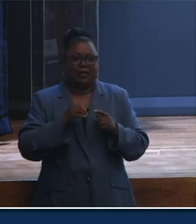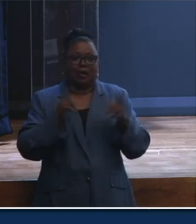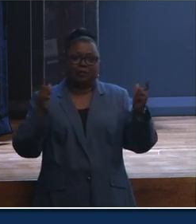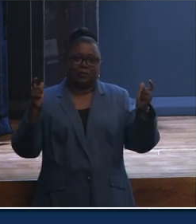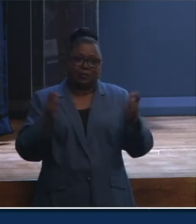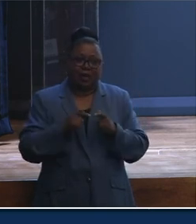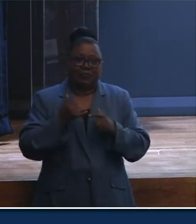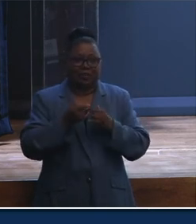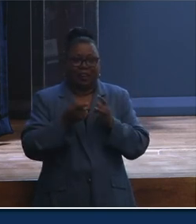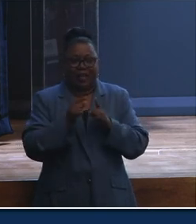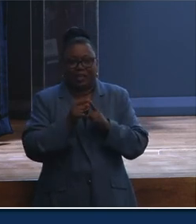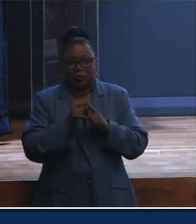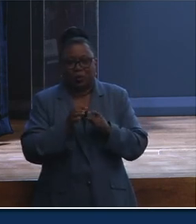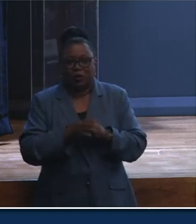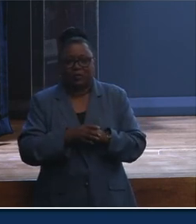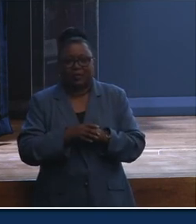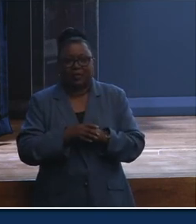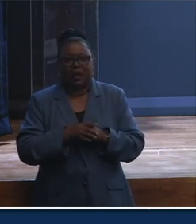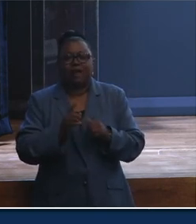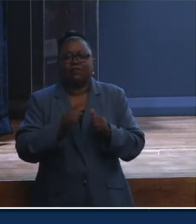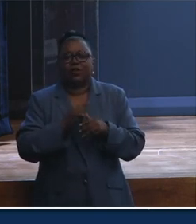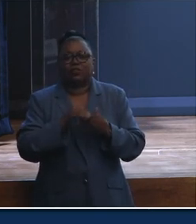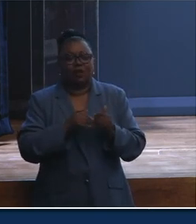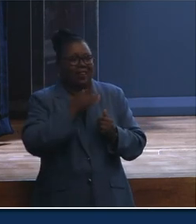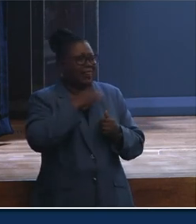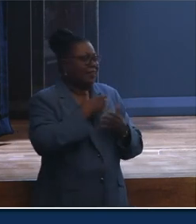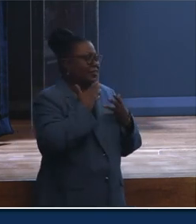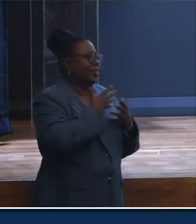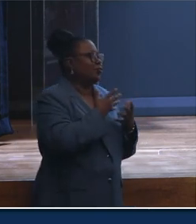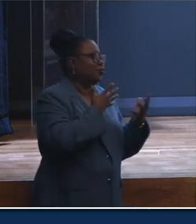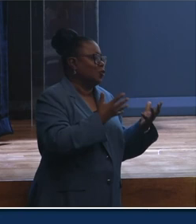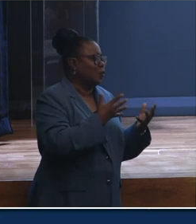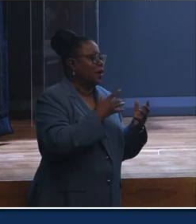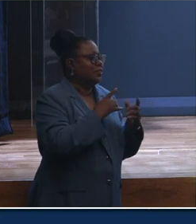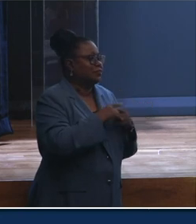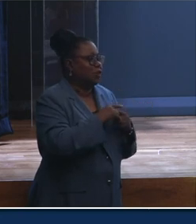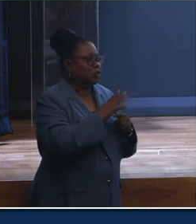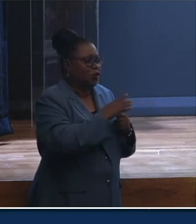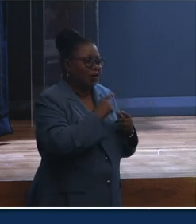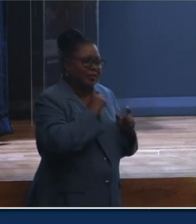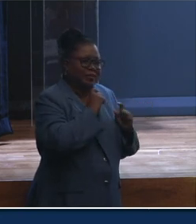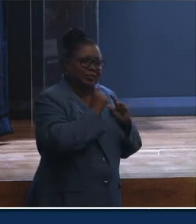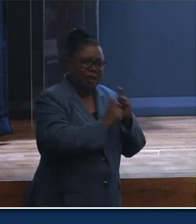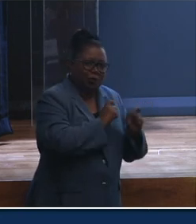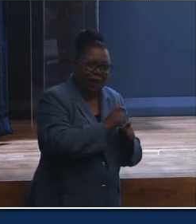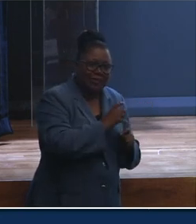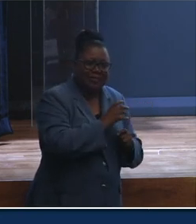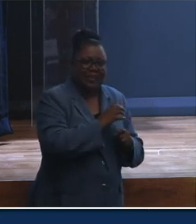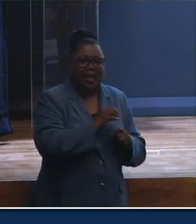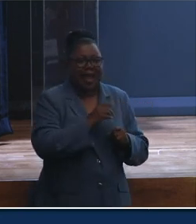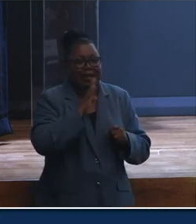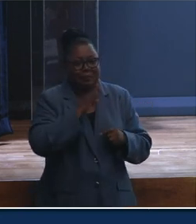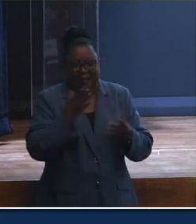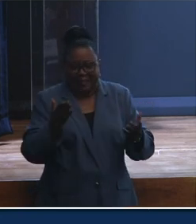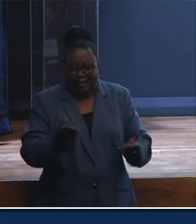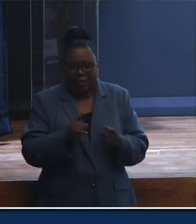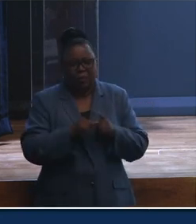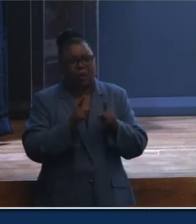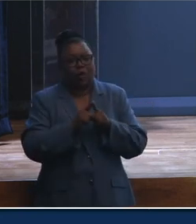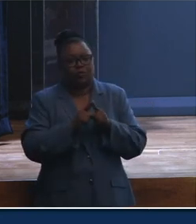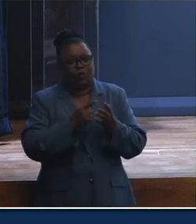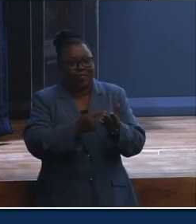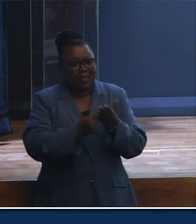down with a few last words. First of all, ladies, thank you so much for your generosity in being here, but also